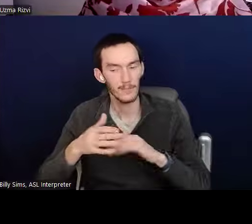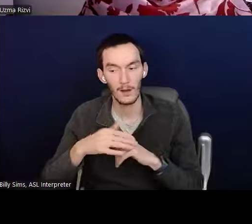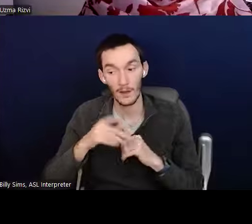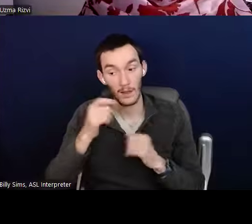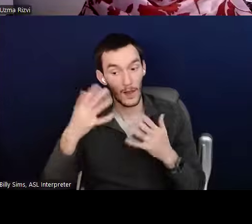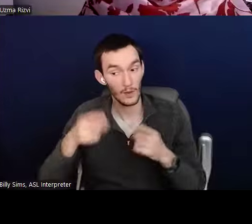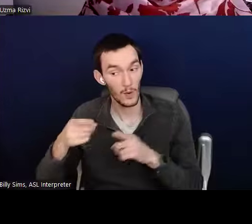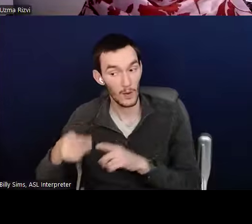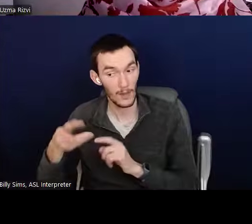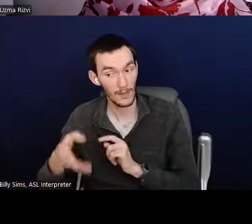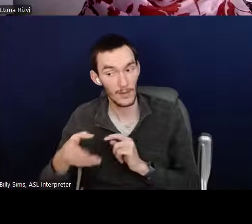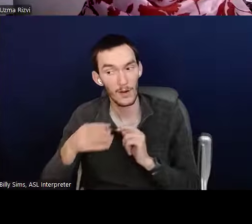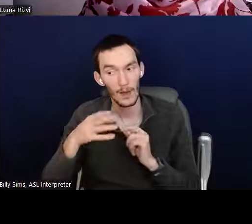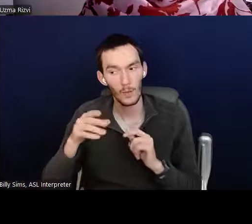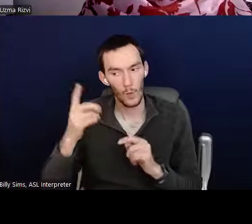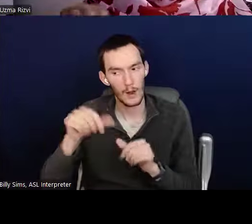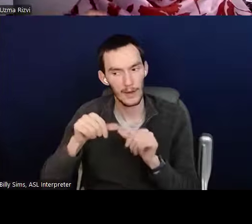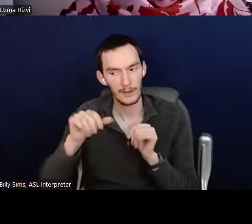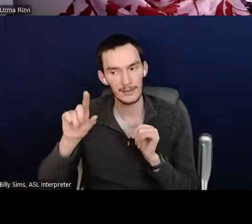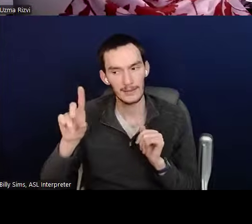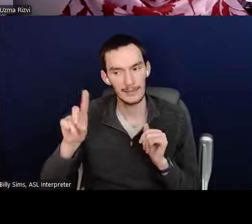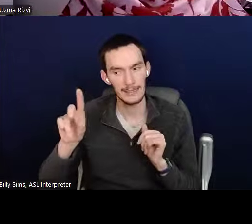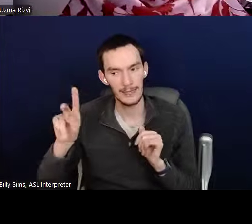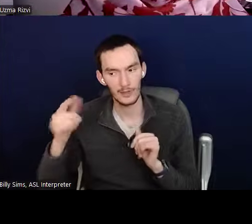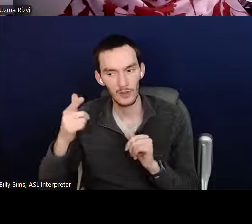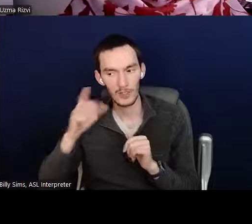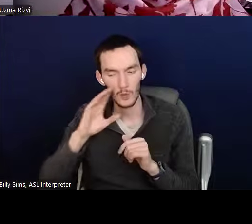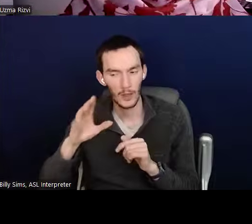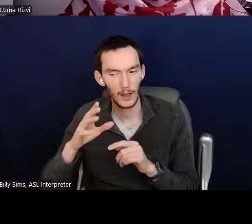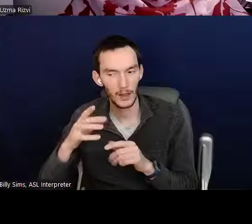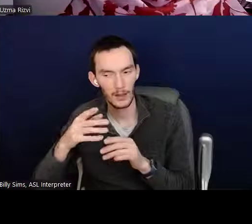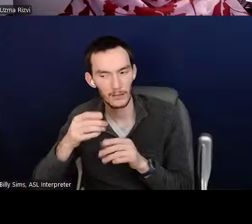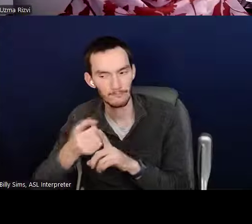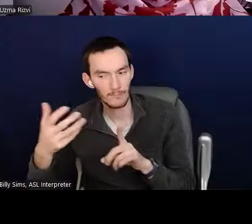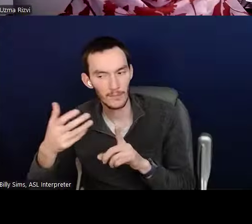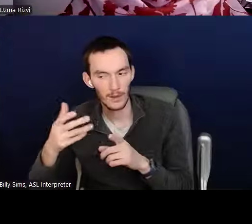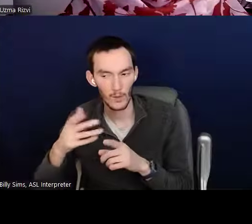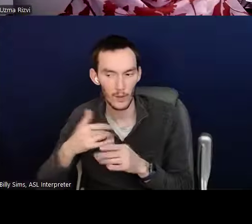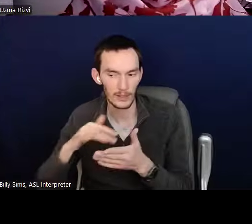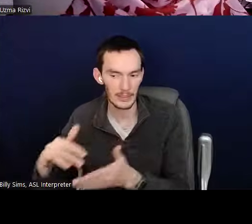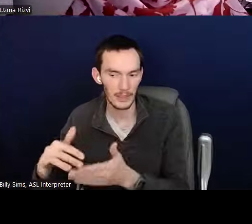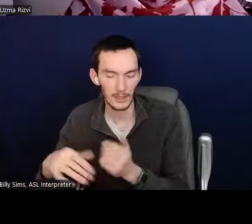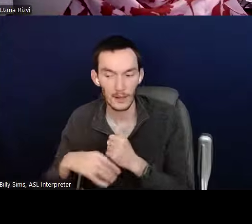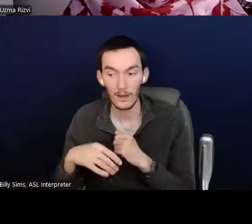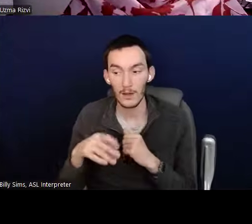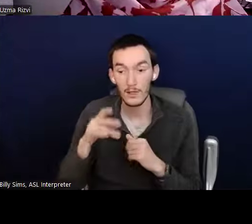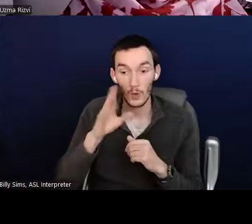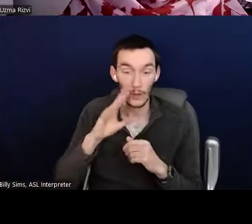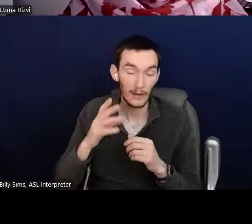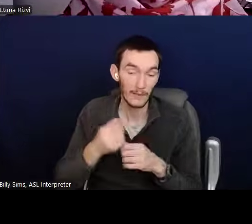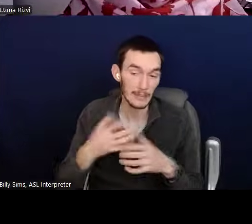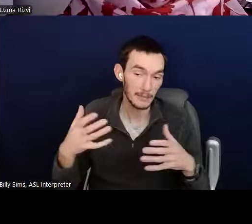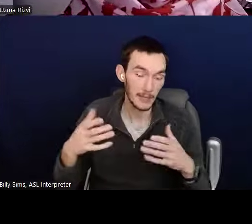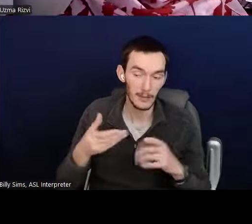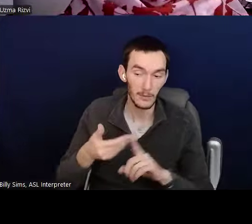neighborhoods, DKG, that we'll be focusing on in our study. So our work draws upon it and emerges through the engagement with previous studies done in the neighborhoods